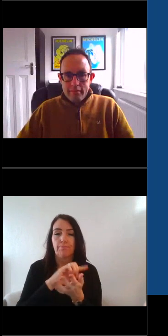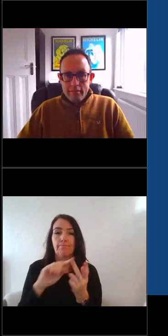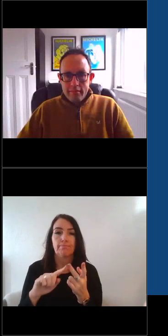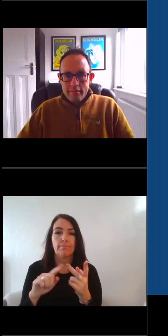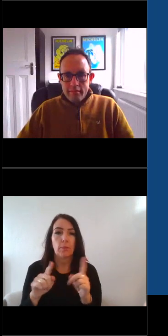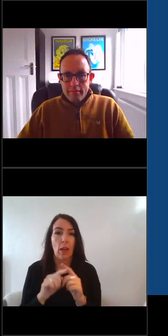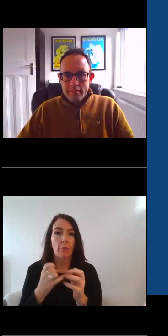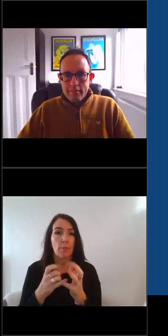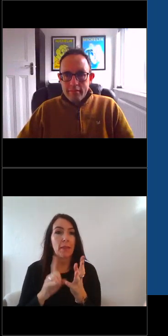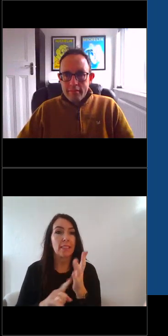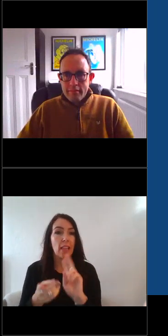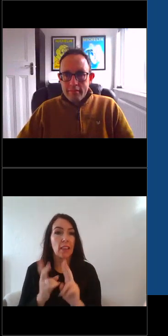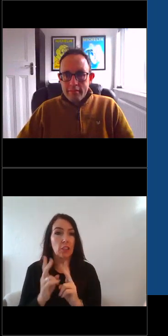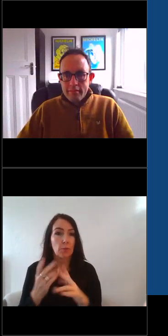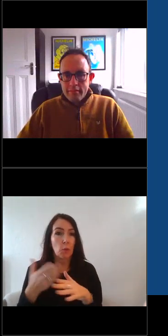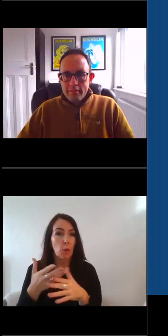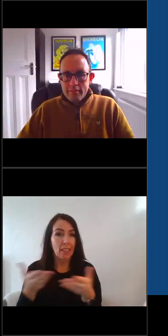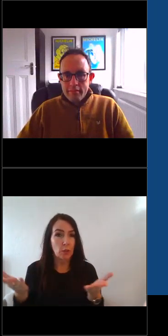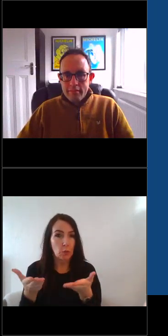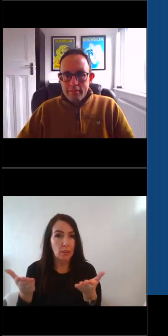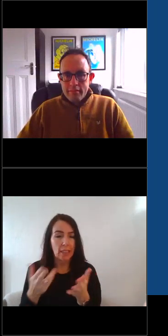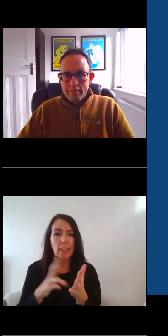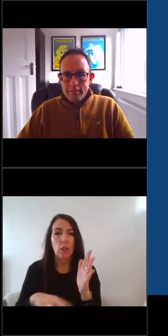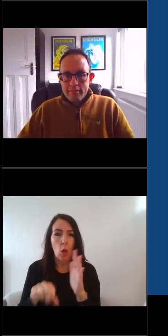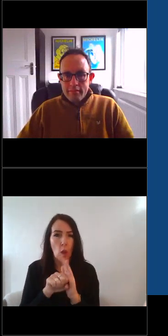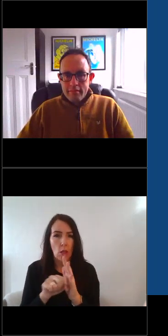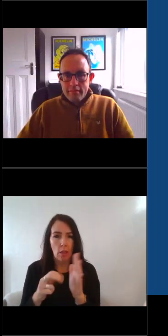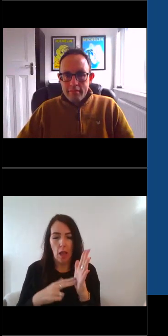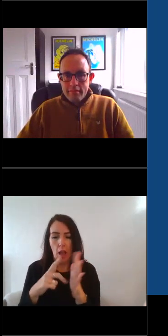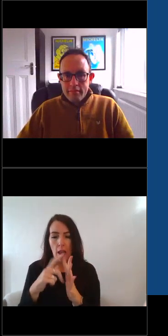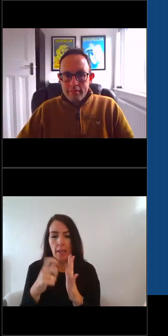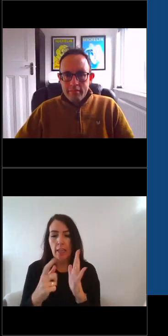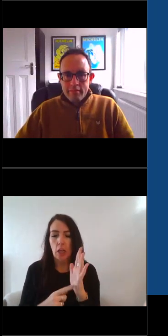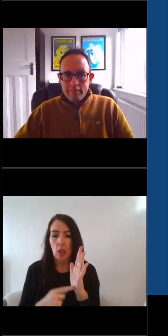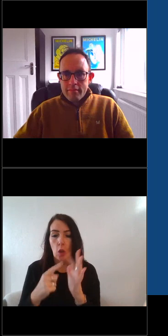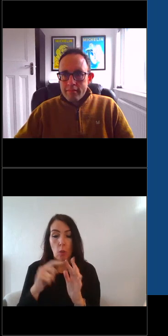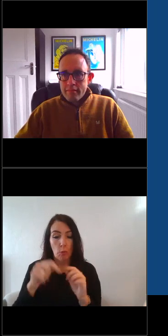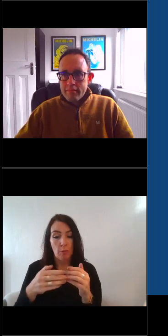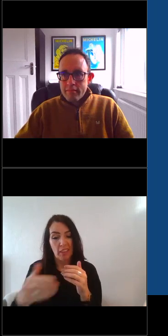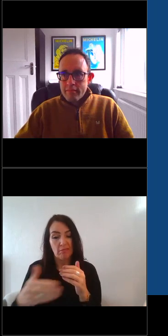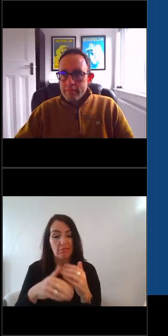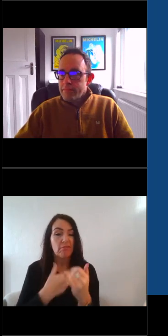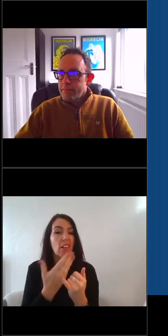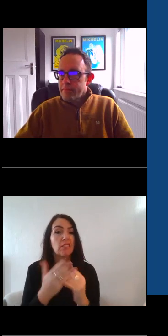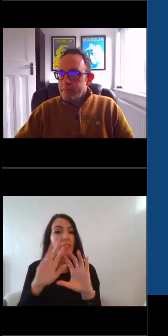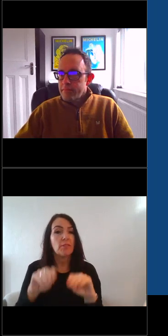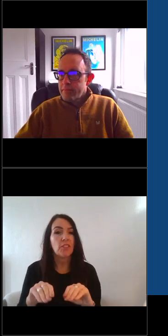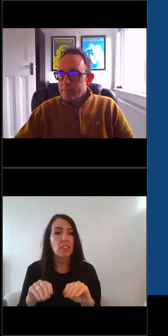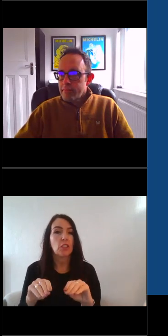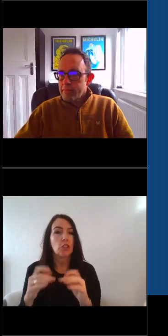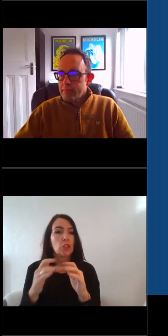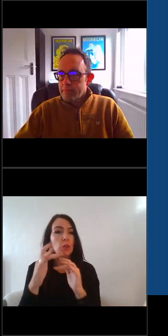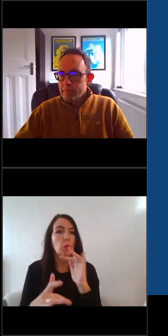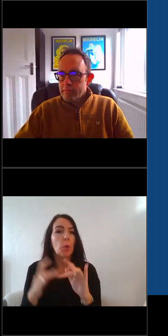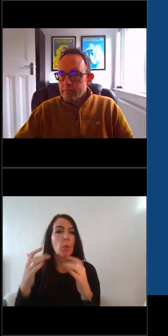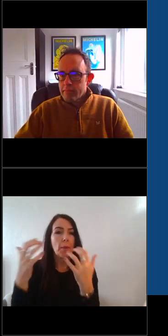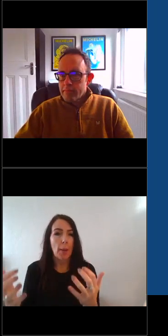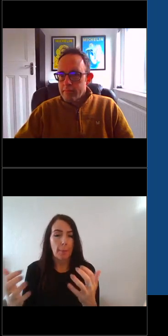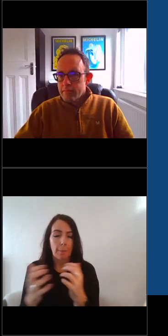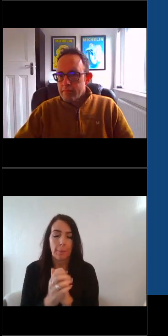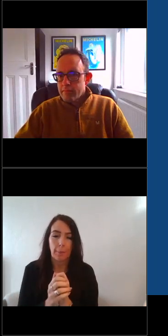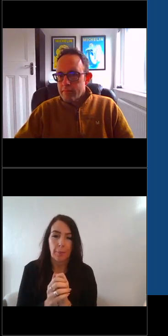British Sign Language interpreter with us today, Nicole, who will be here with us for the duration of the webinar. We encourage you to